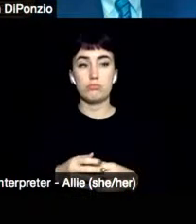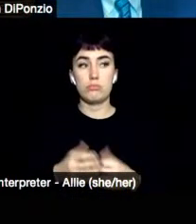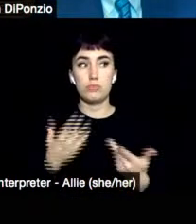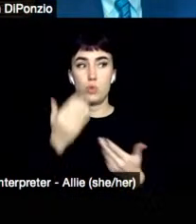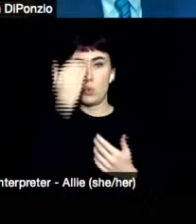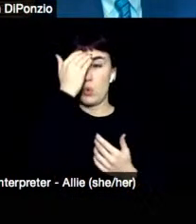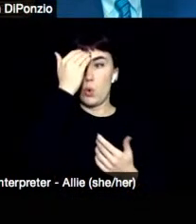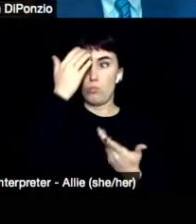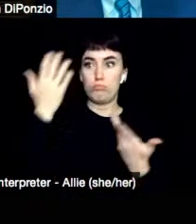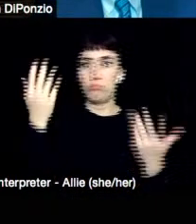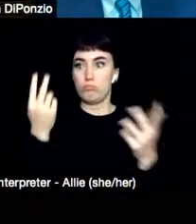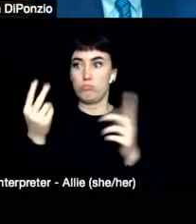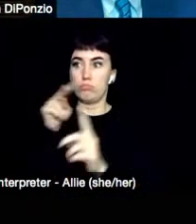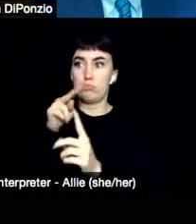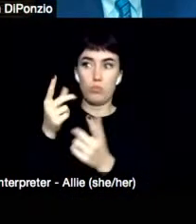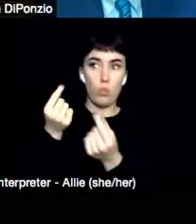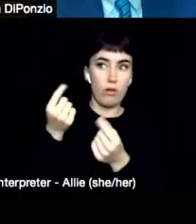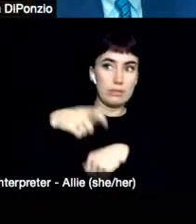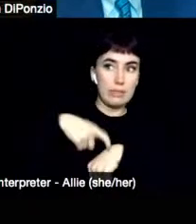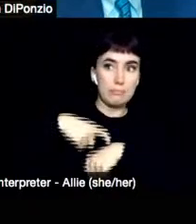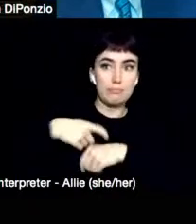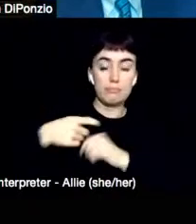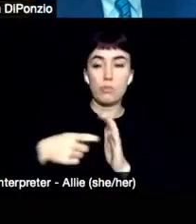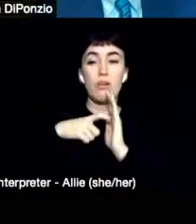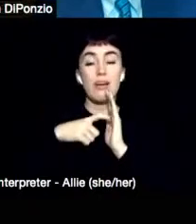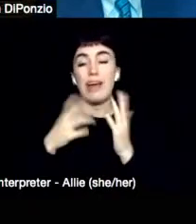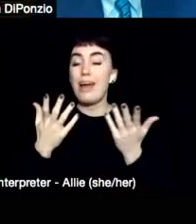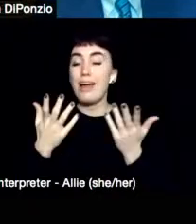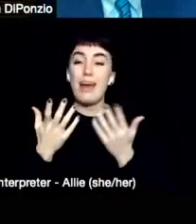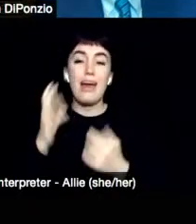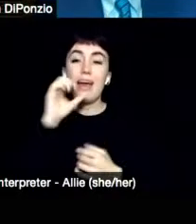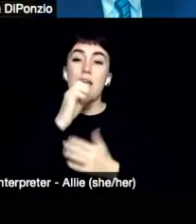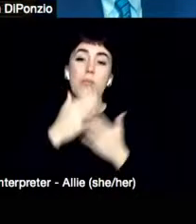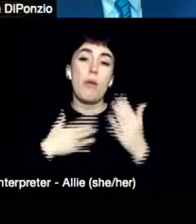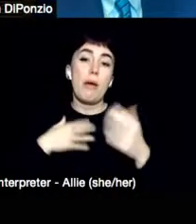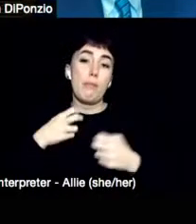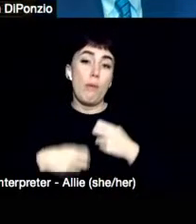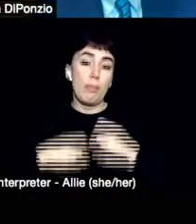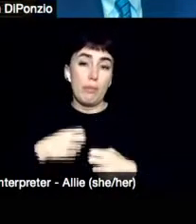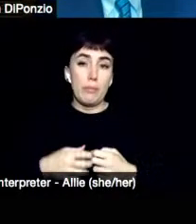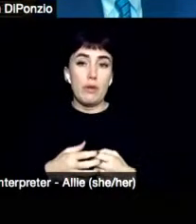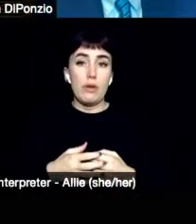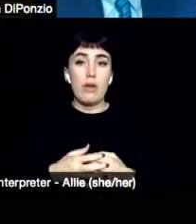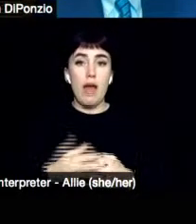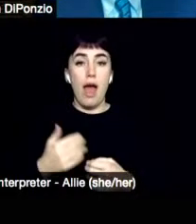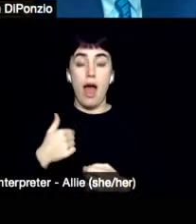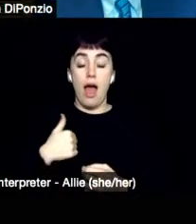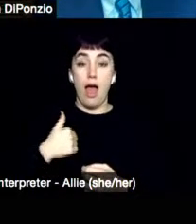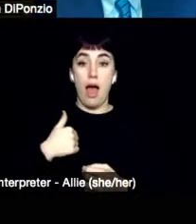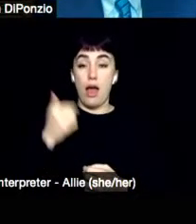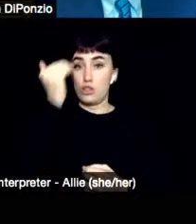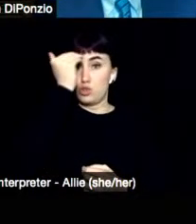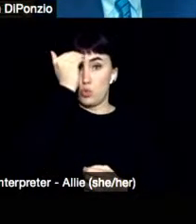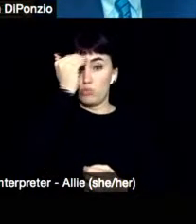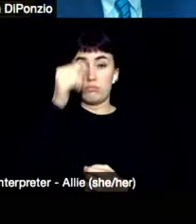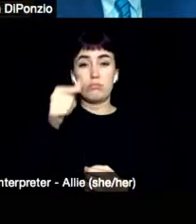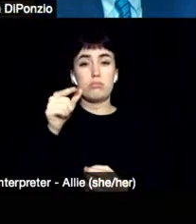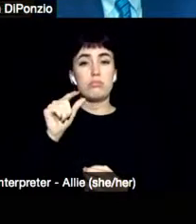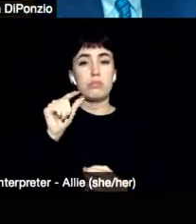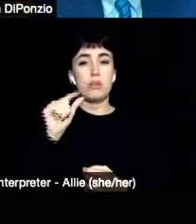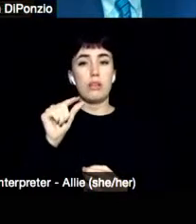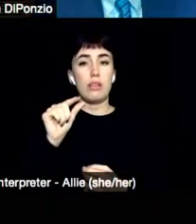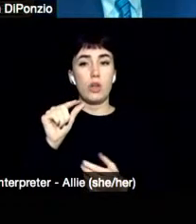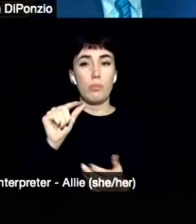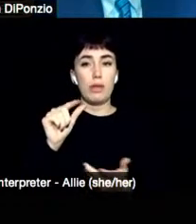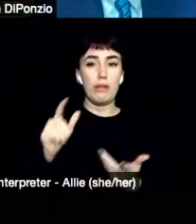the timing requirement. But I guess part of my problem is that I know this is a little bit of a chicken and